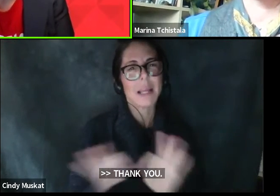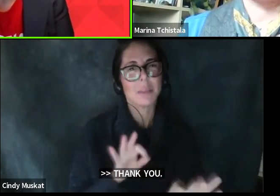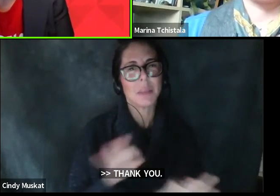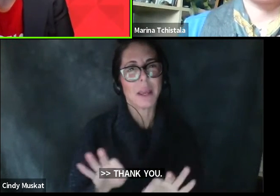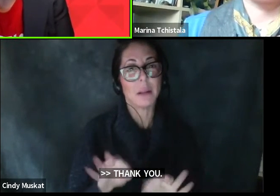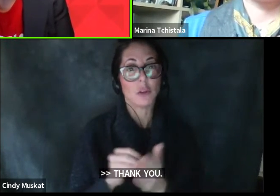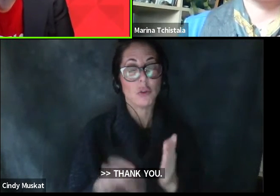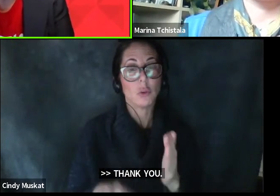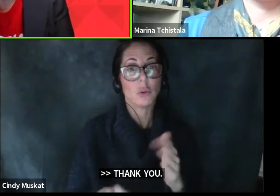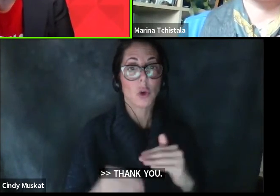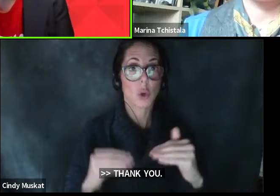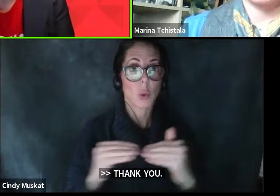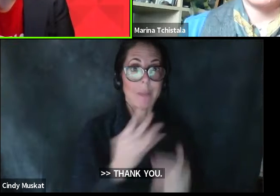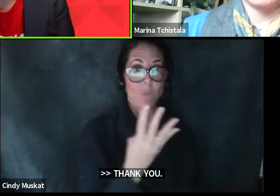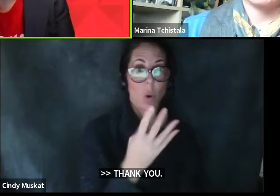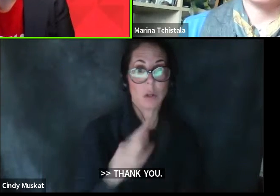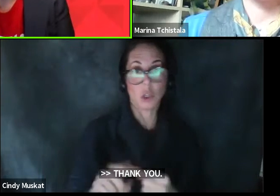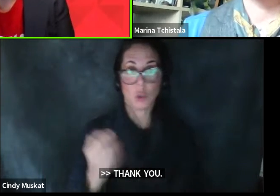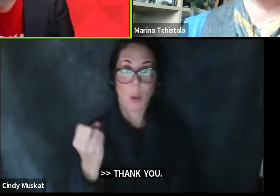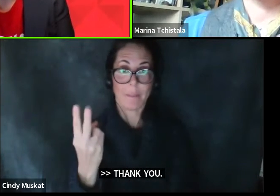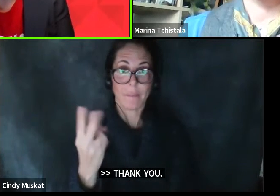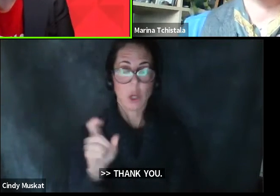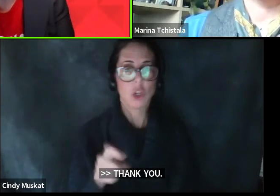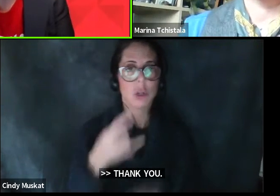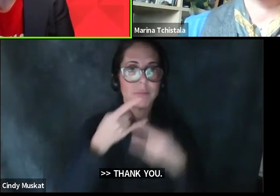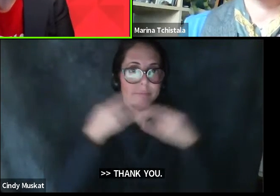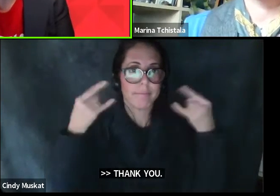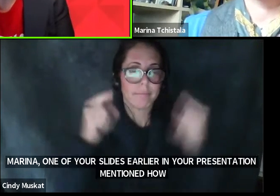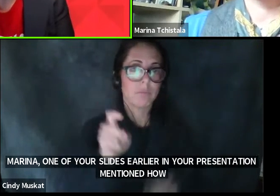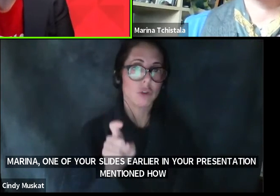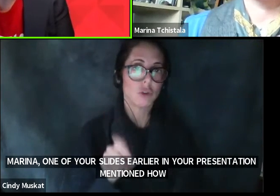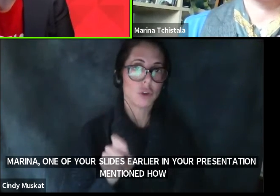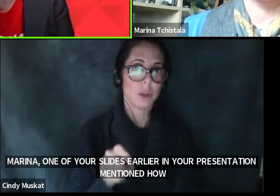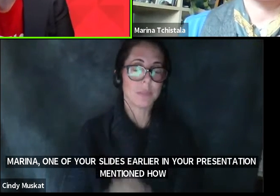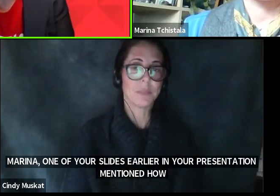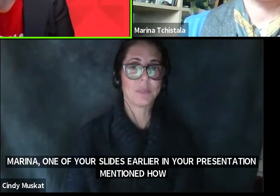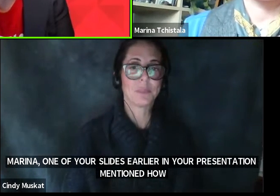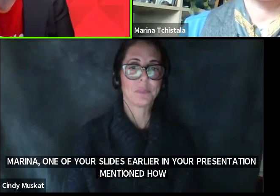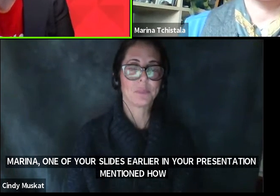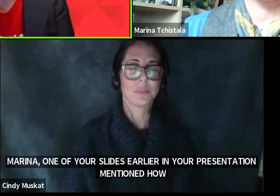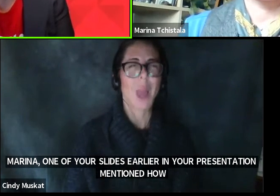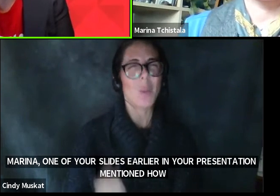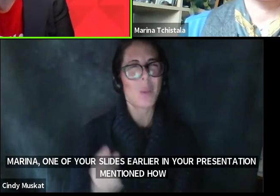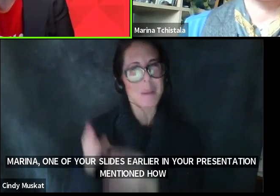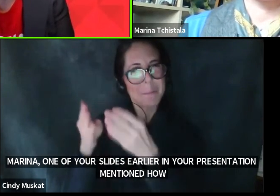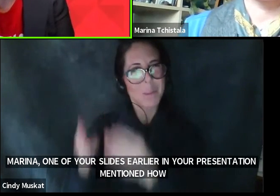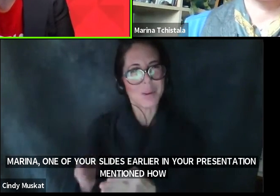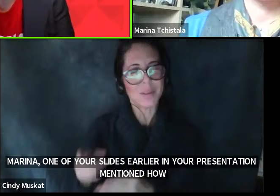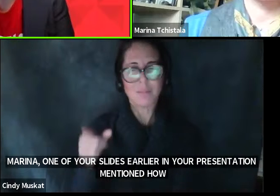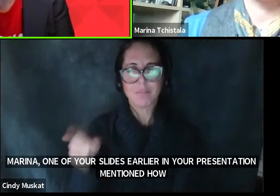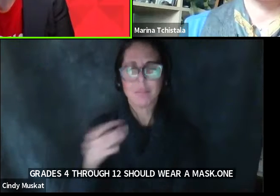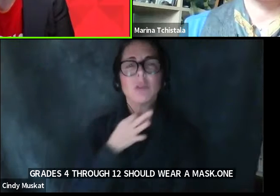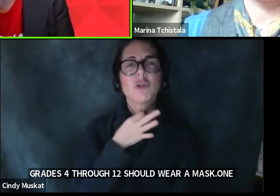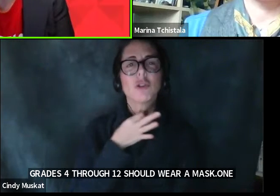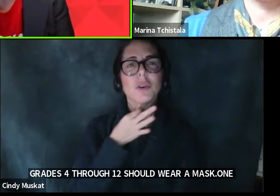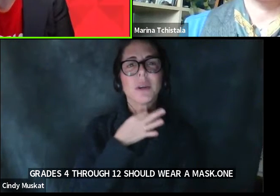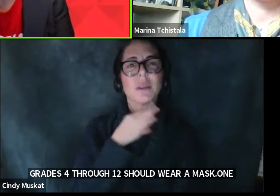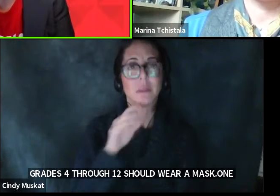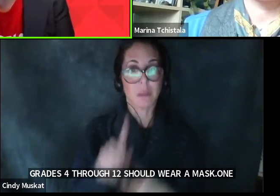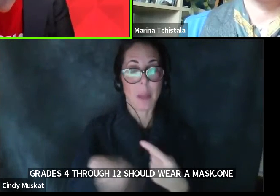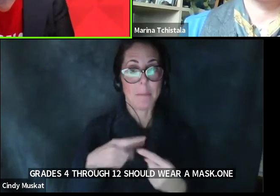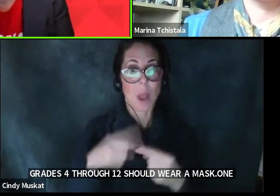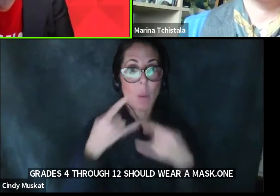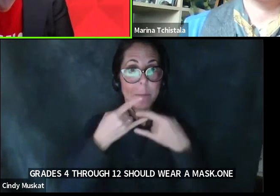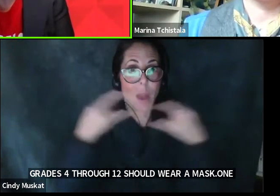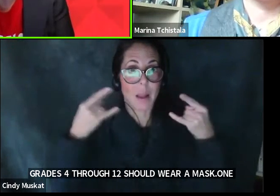12 should wear a mask. One of our audience is interested in whether or not the mask requirements